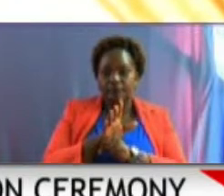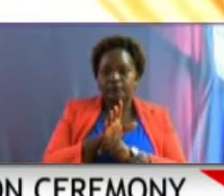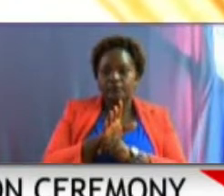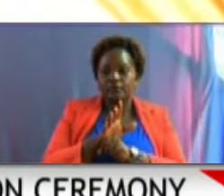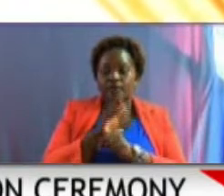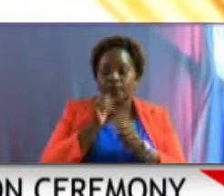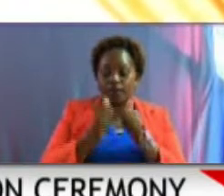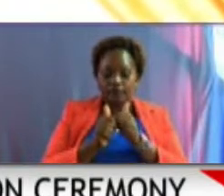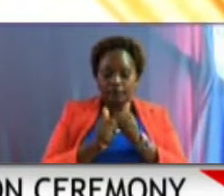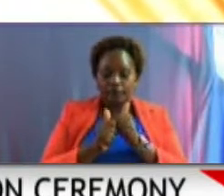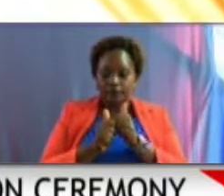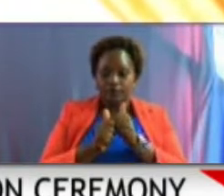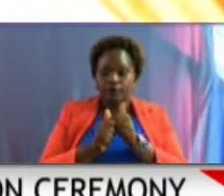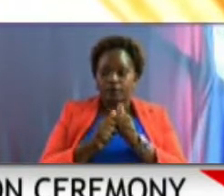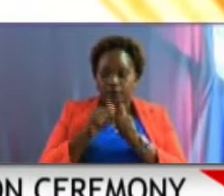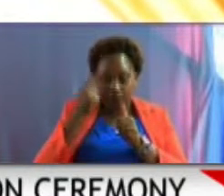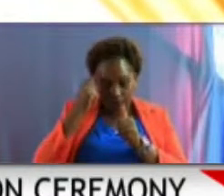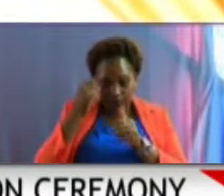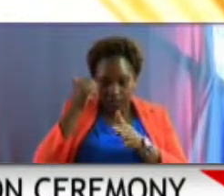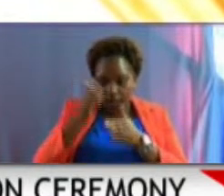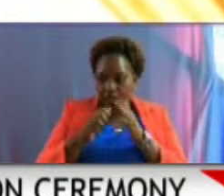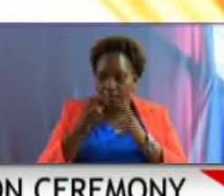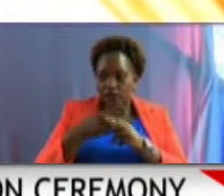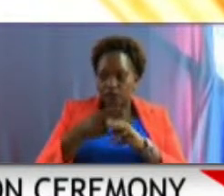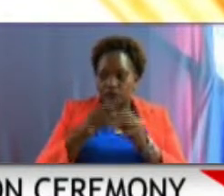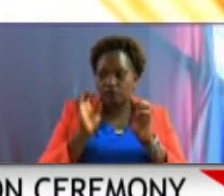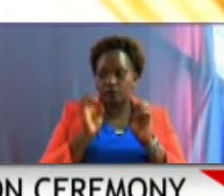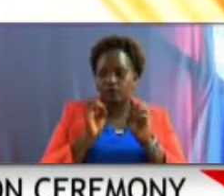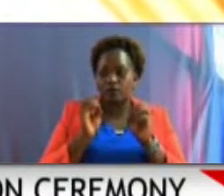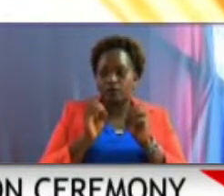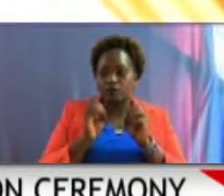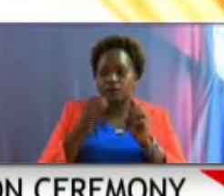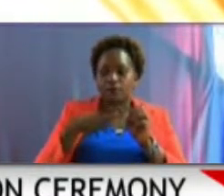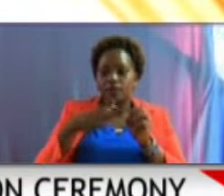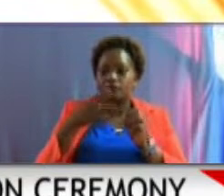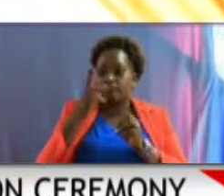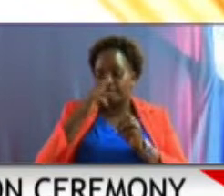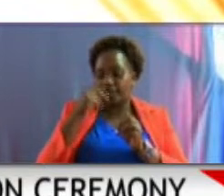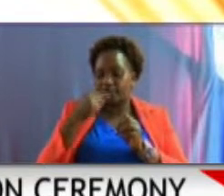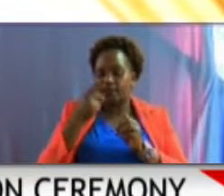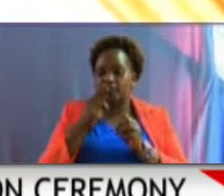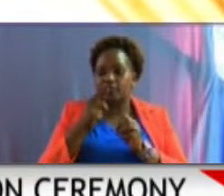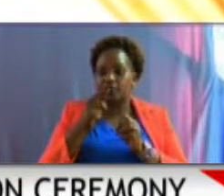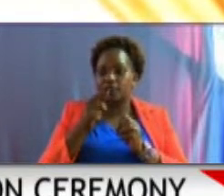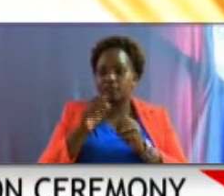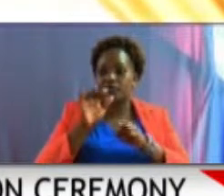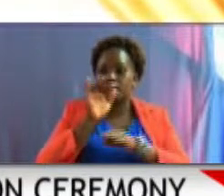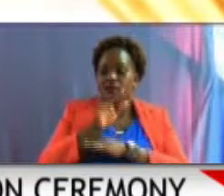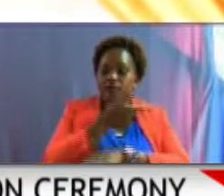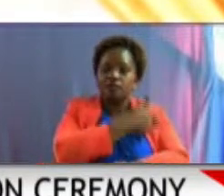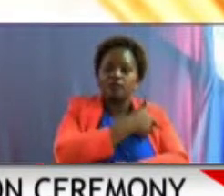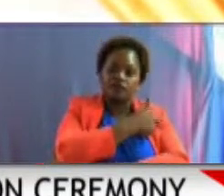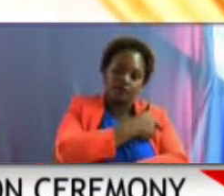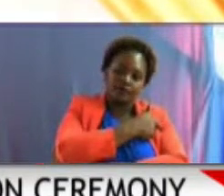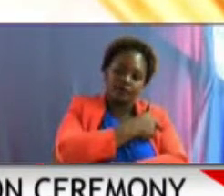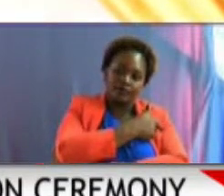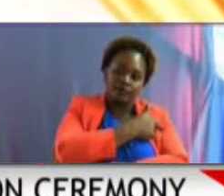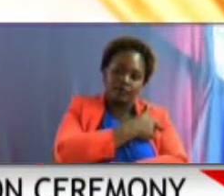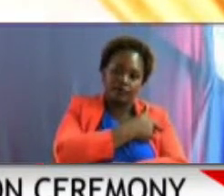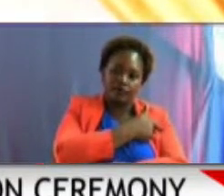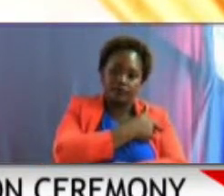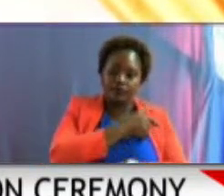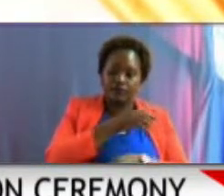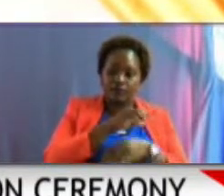which I think is not ending soon. Someone made a joke, asked a doctor, when